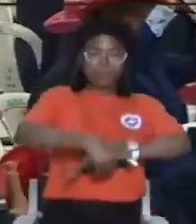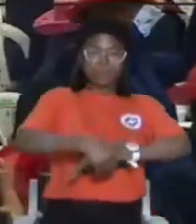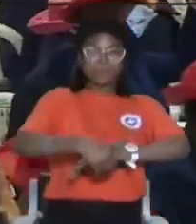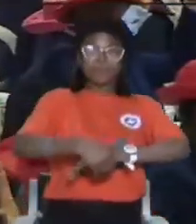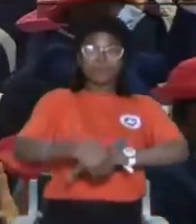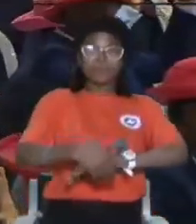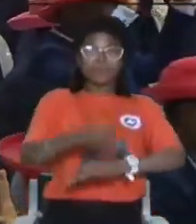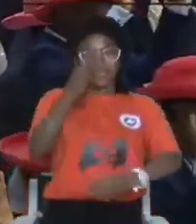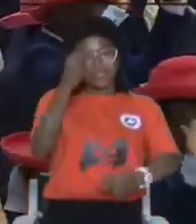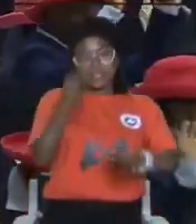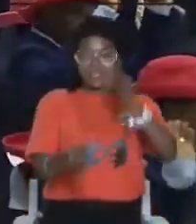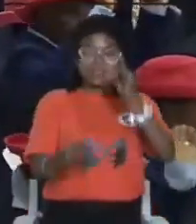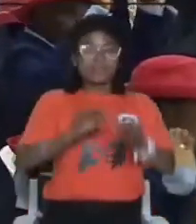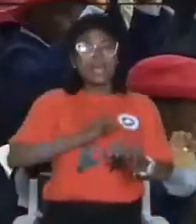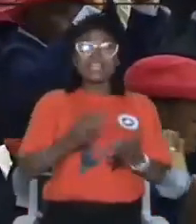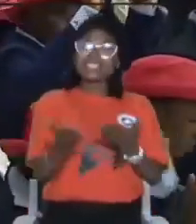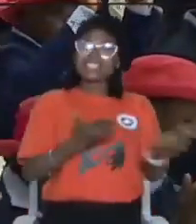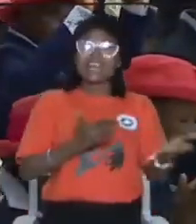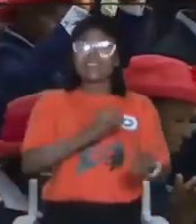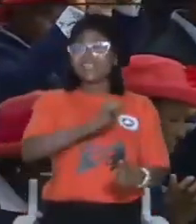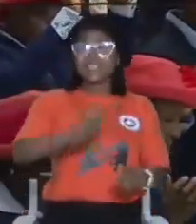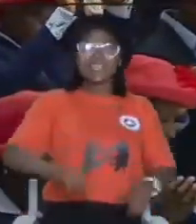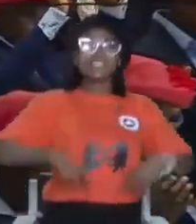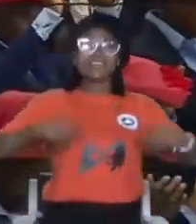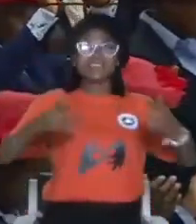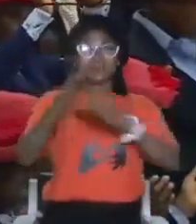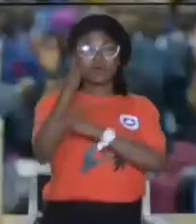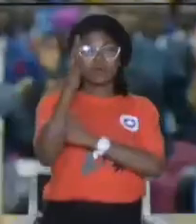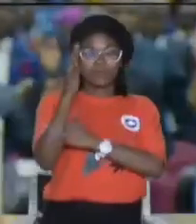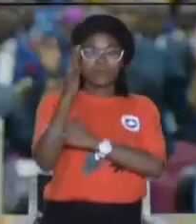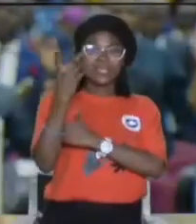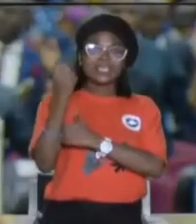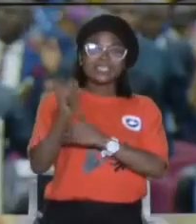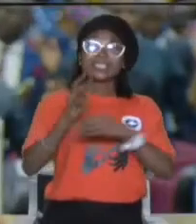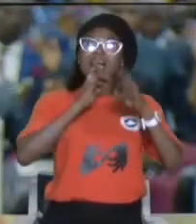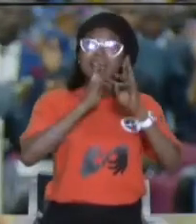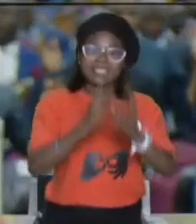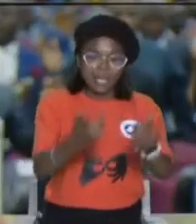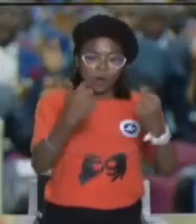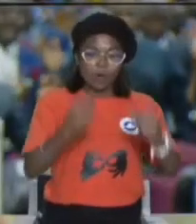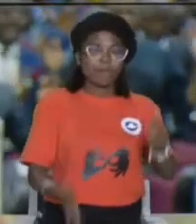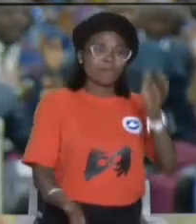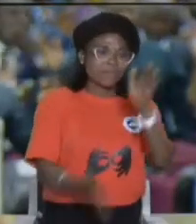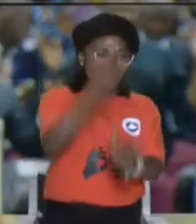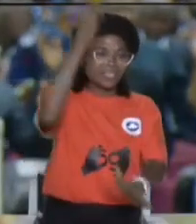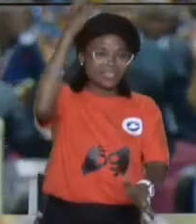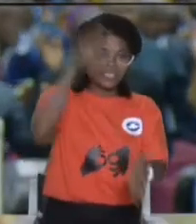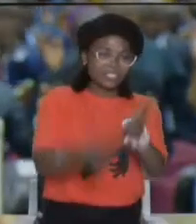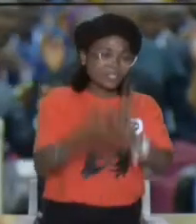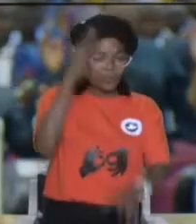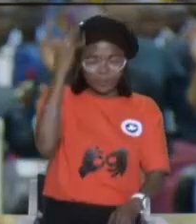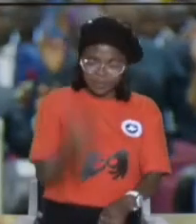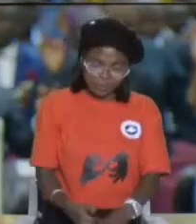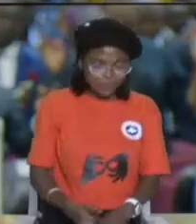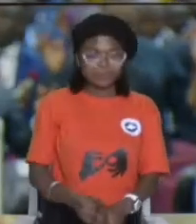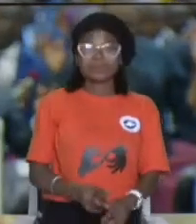if I serve a living God, the answer cometh right now in the name of Jesus.